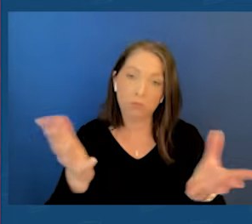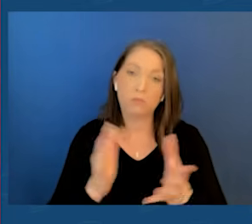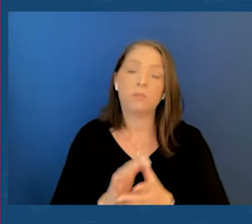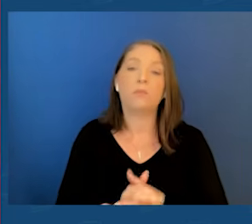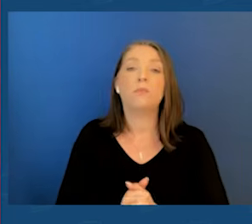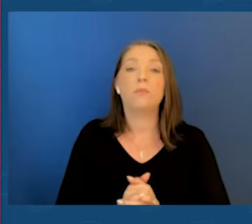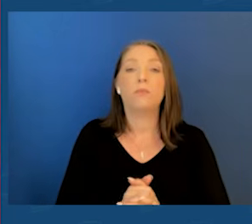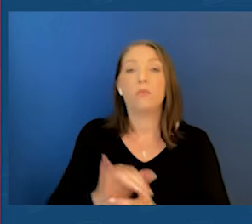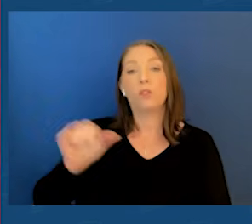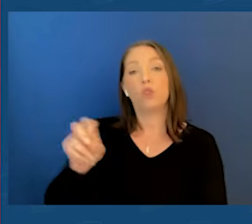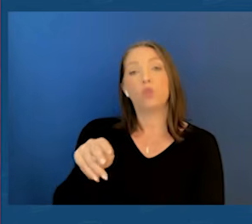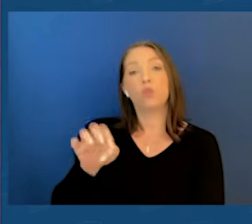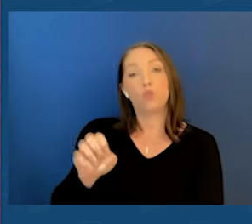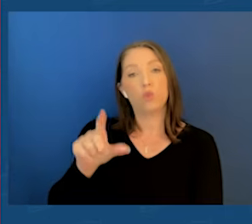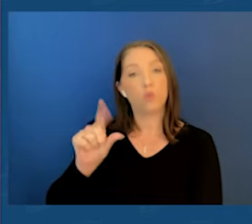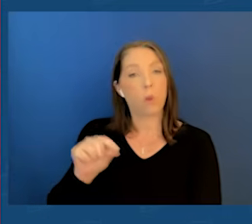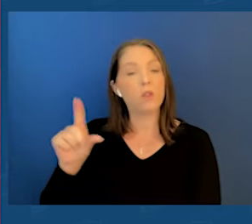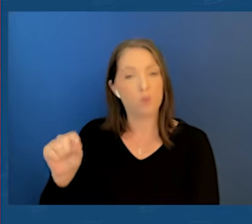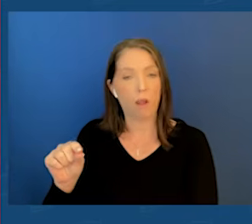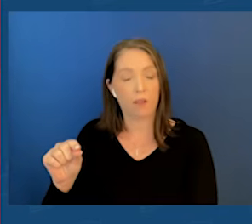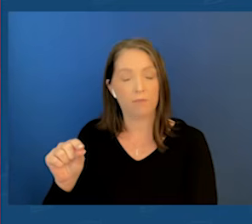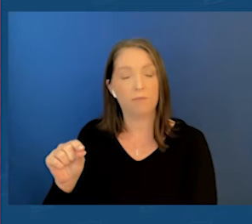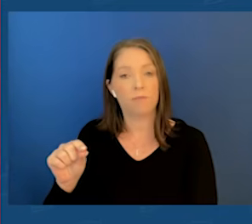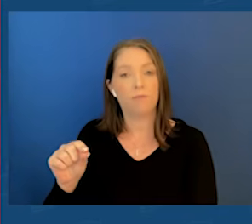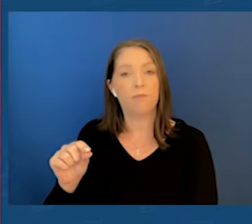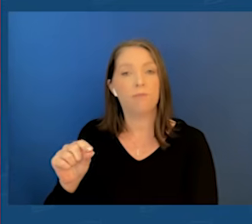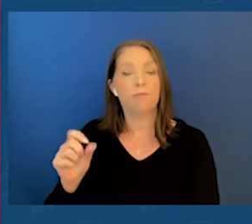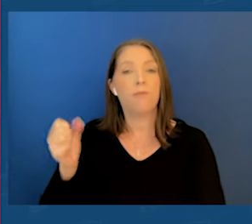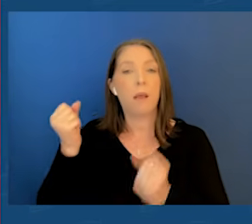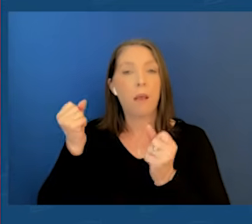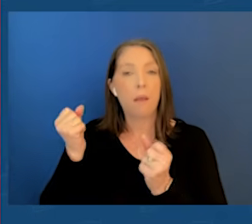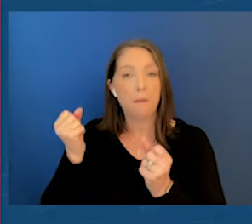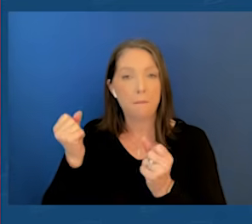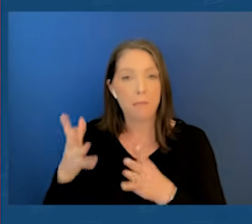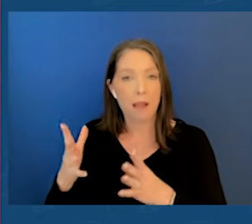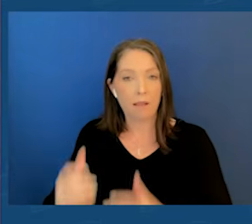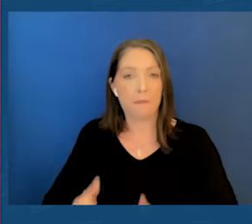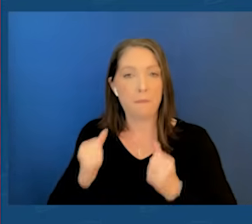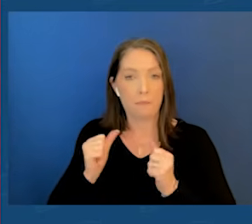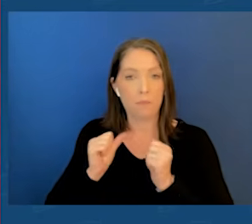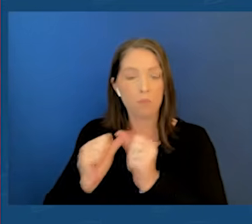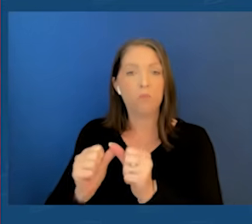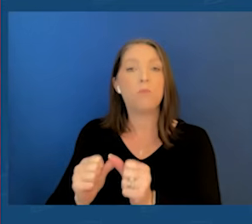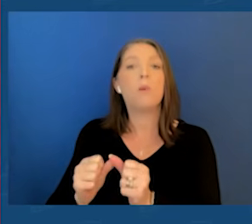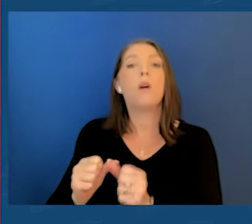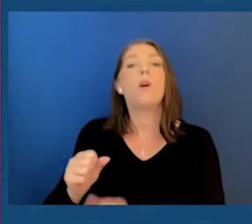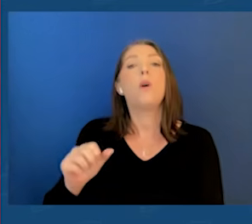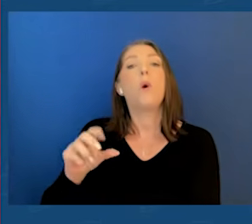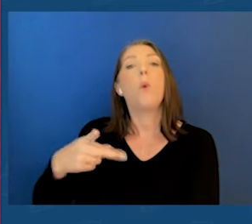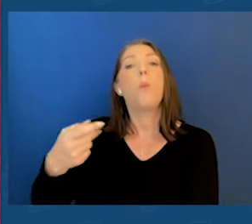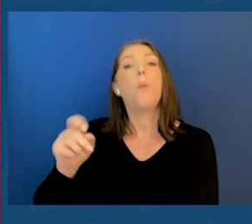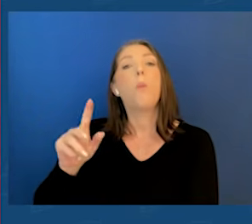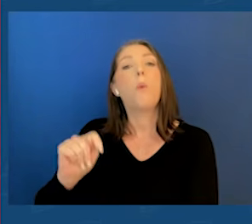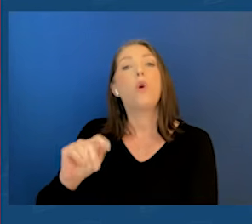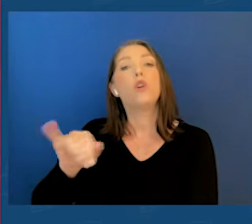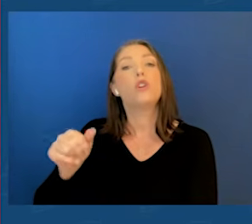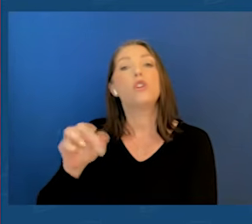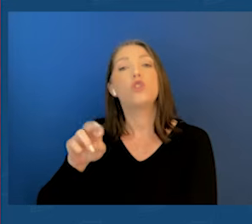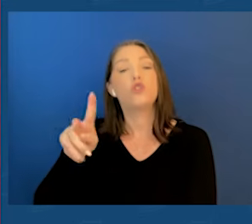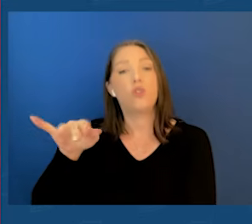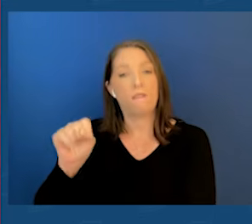of 2020, not that long ago, hundreds of residents of Port Jervis, you heard me talk about Port Jervis a few minutes ago, they came together and